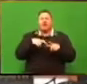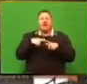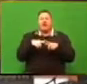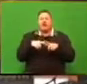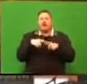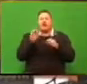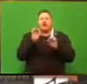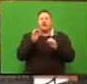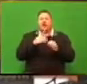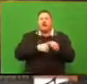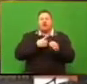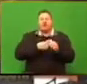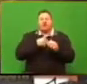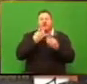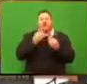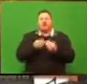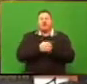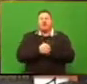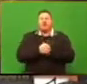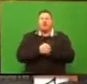no dignity."